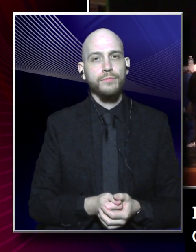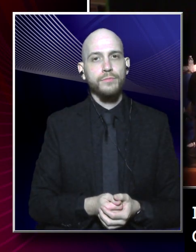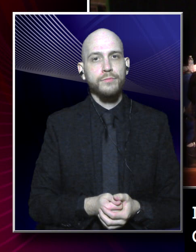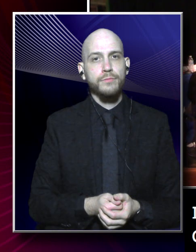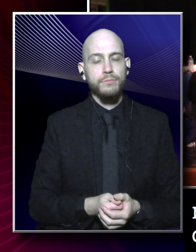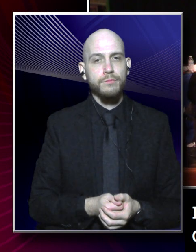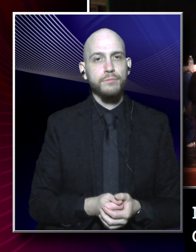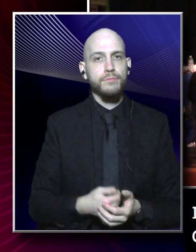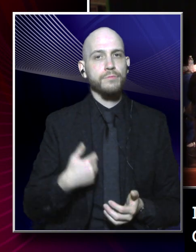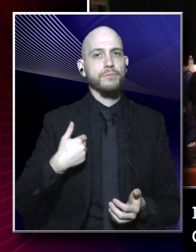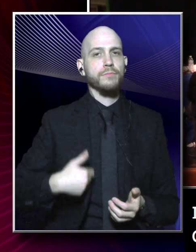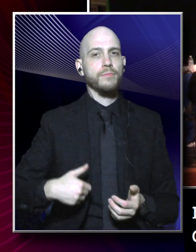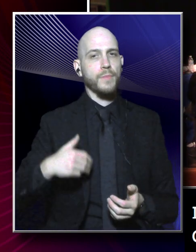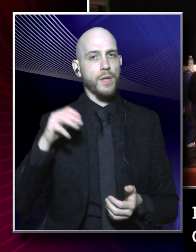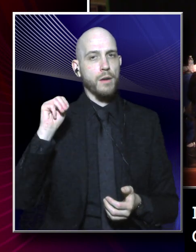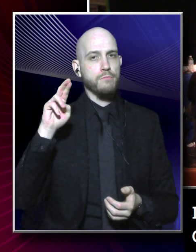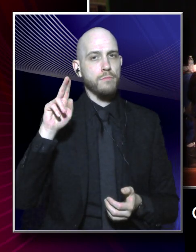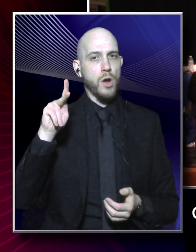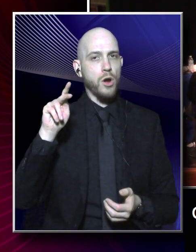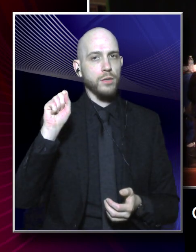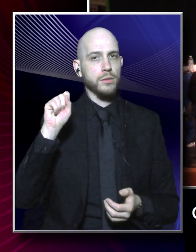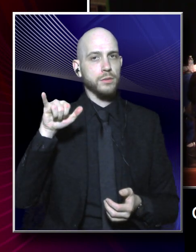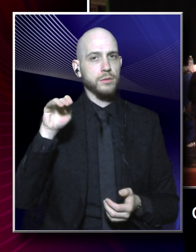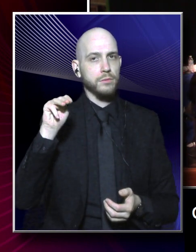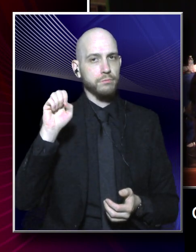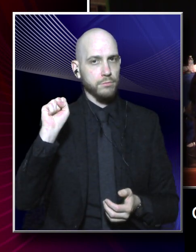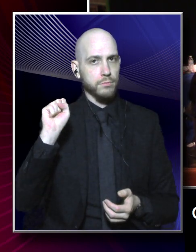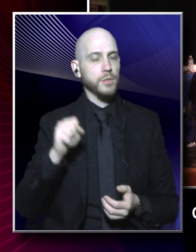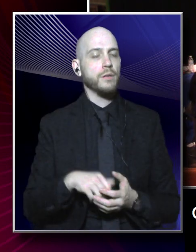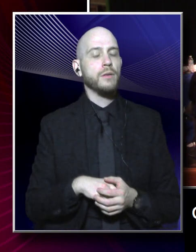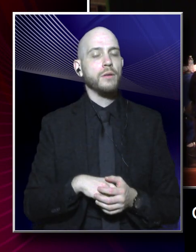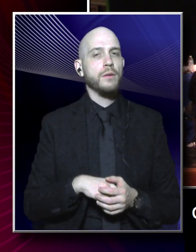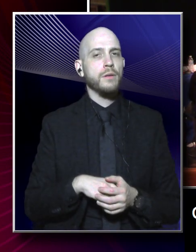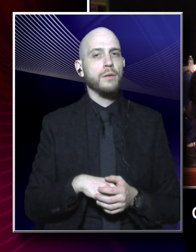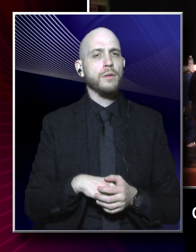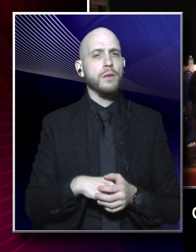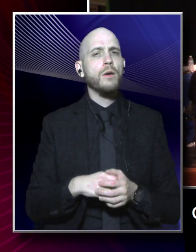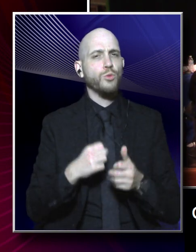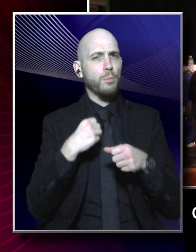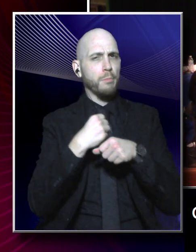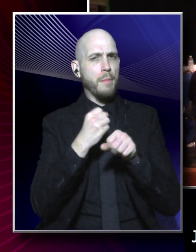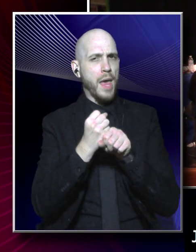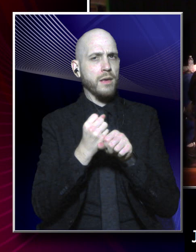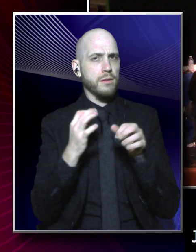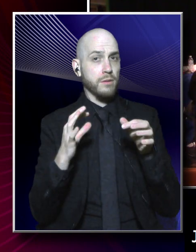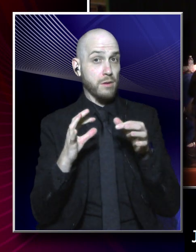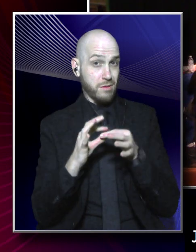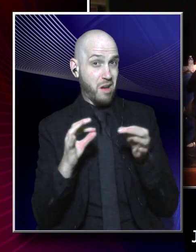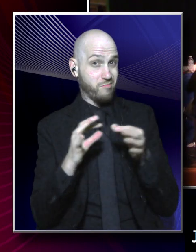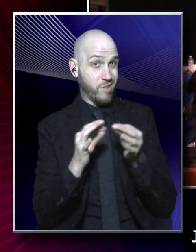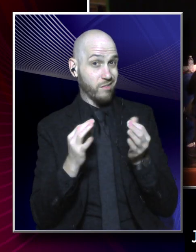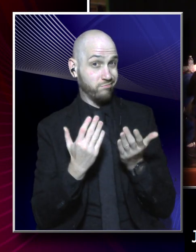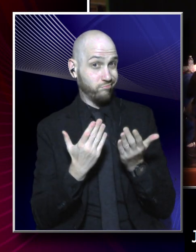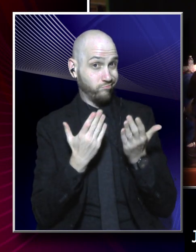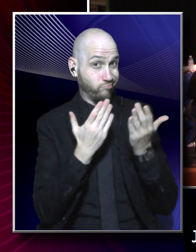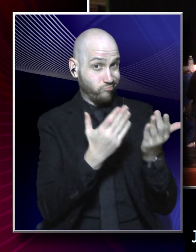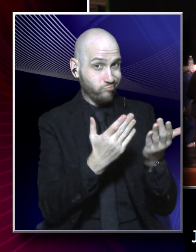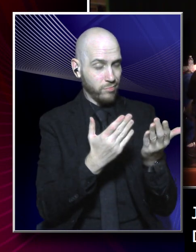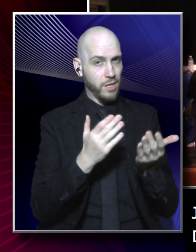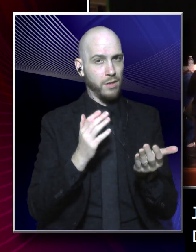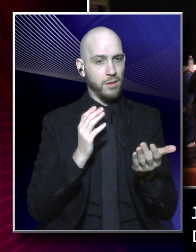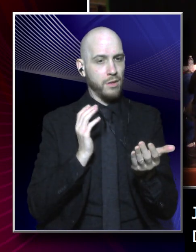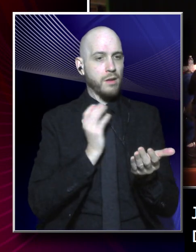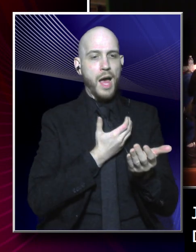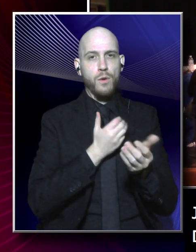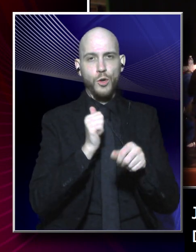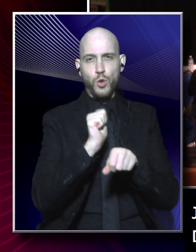This is Mark Sims. I would just like to make a comment. I think what we need to do is talk about this more during the work study, because I